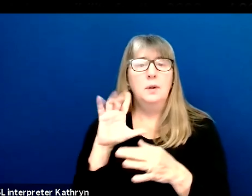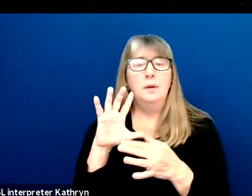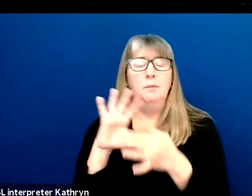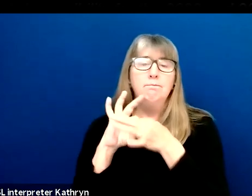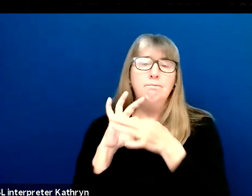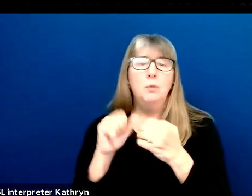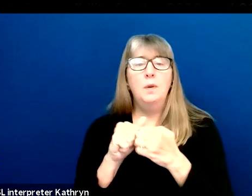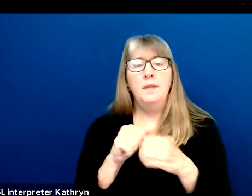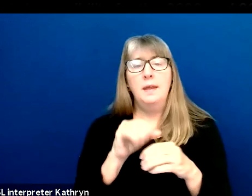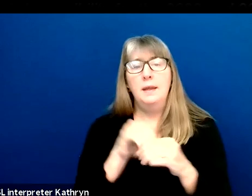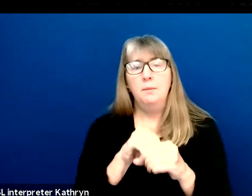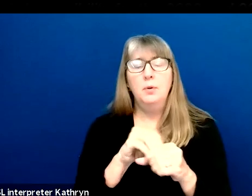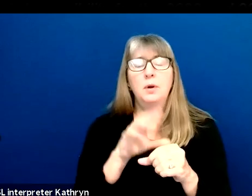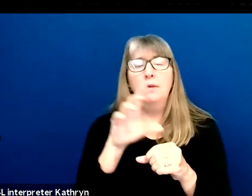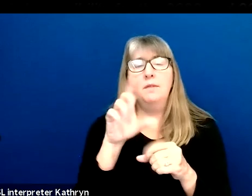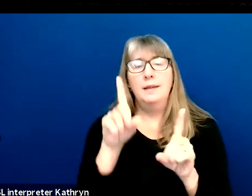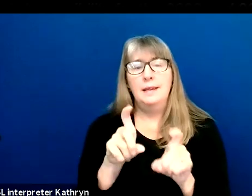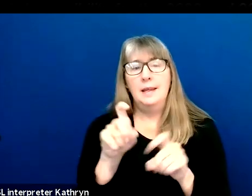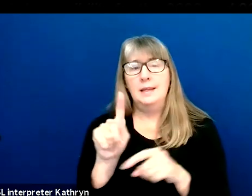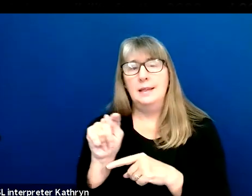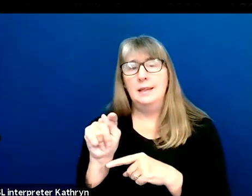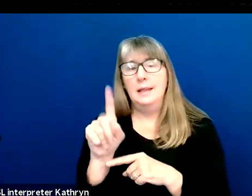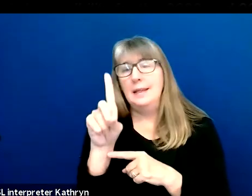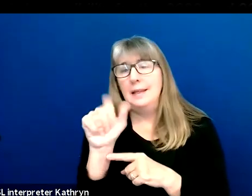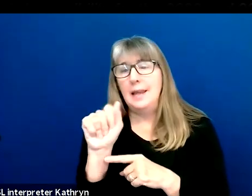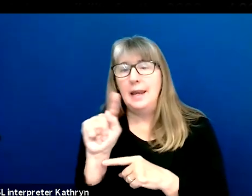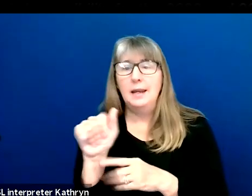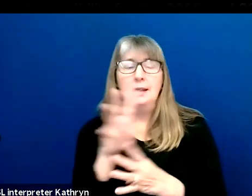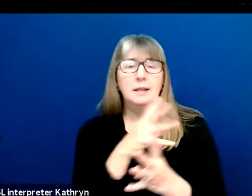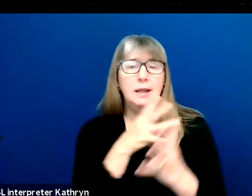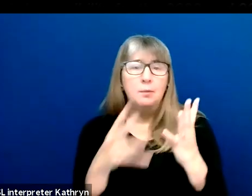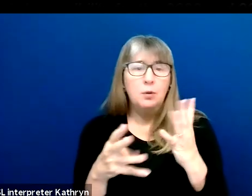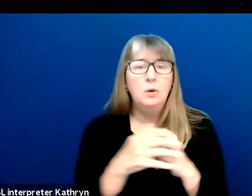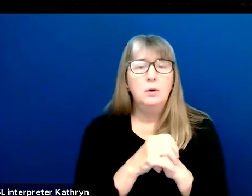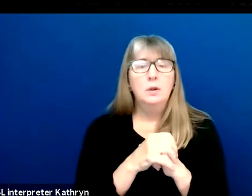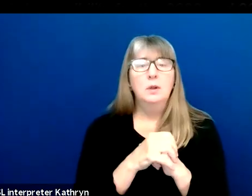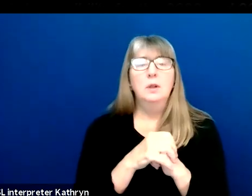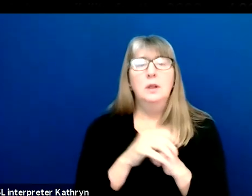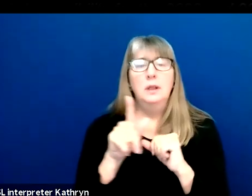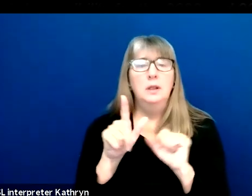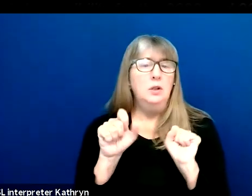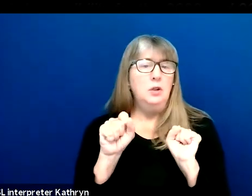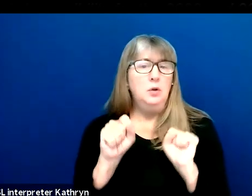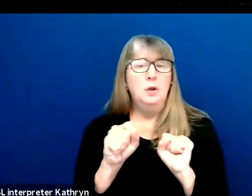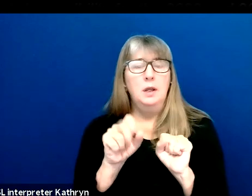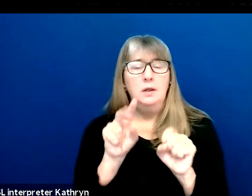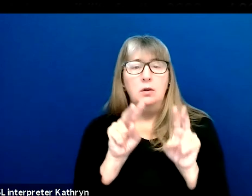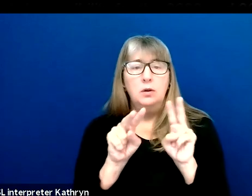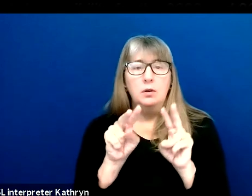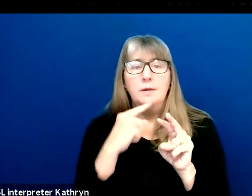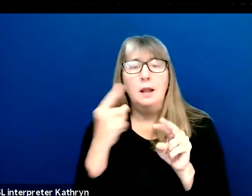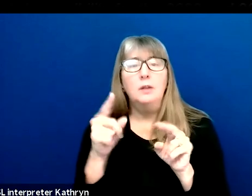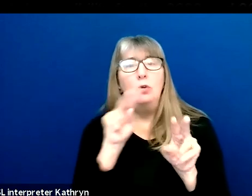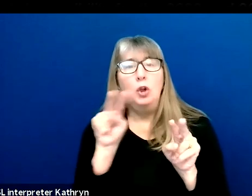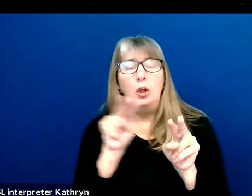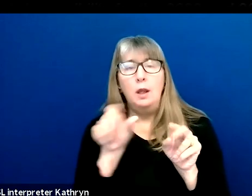input of the test data table. It is looking for columns, time, and flux. However, you can tell it to look for other columns. I'm then setting the